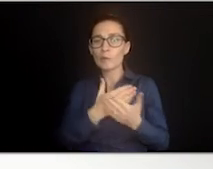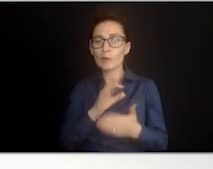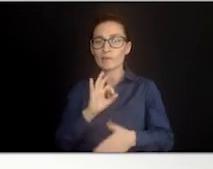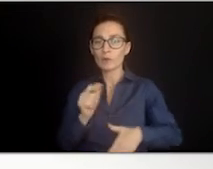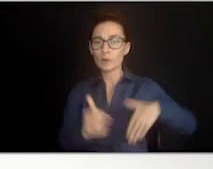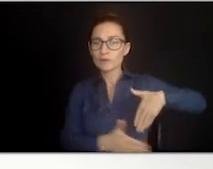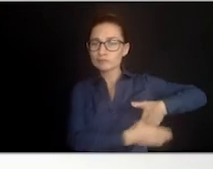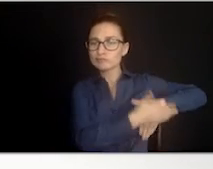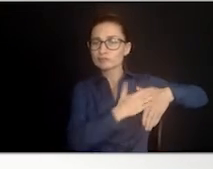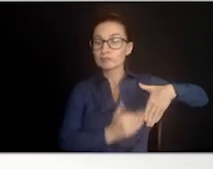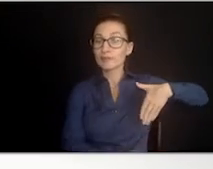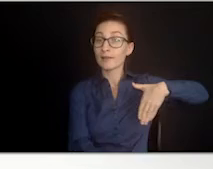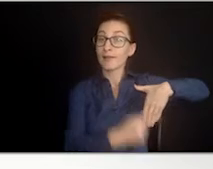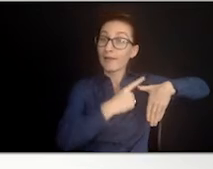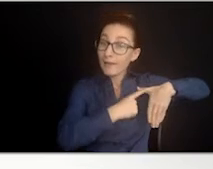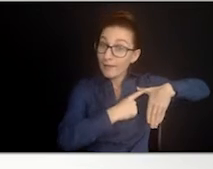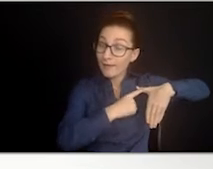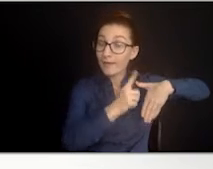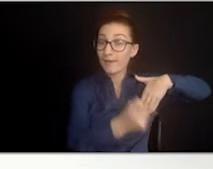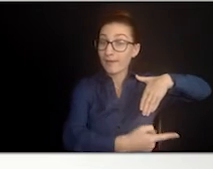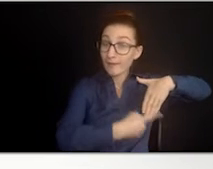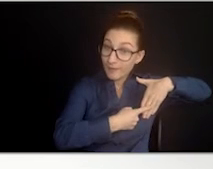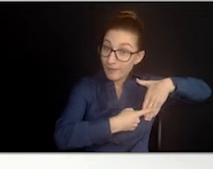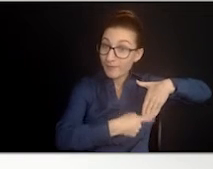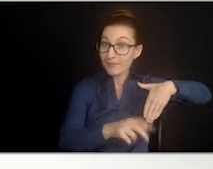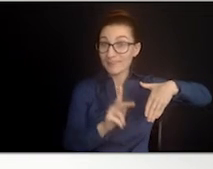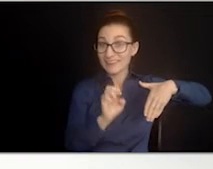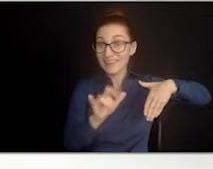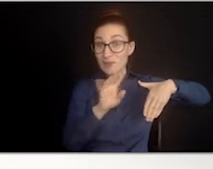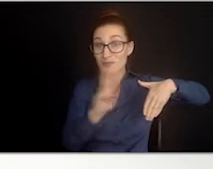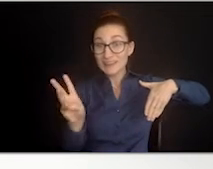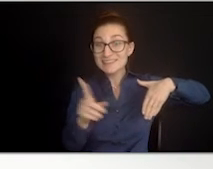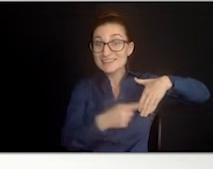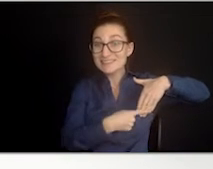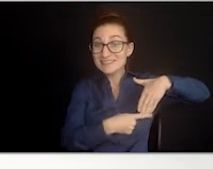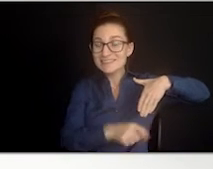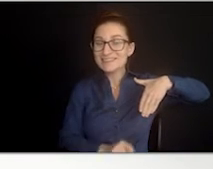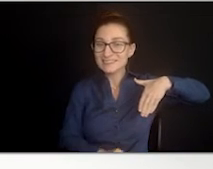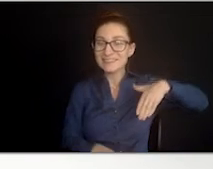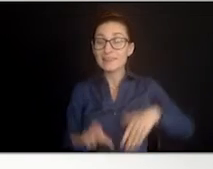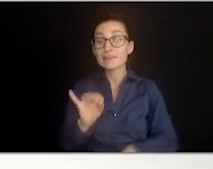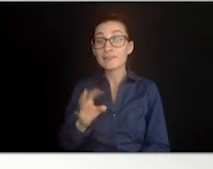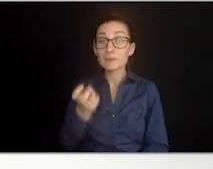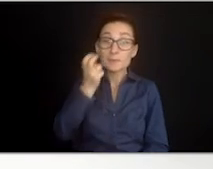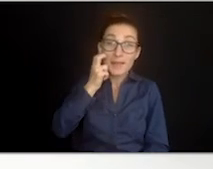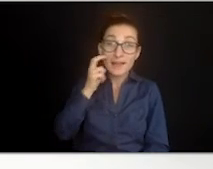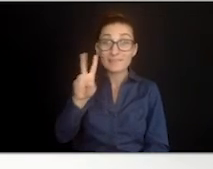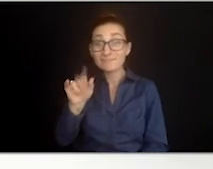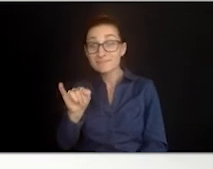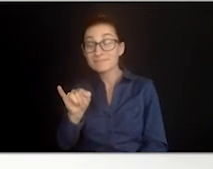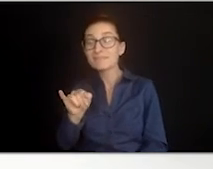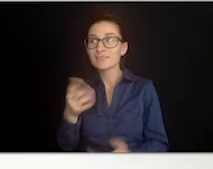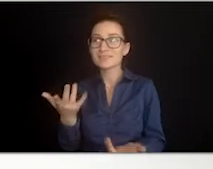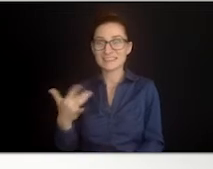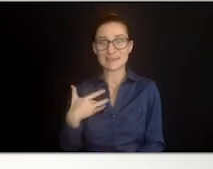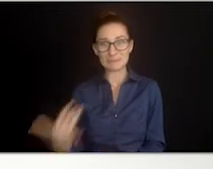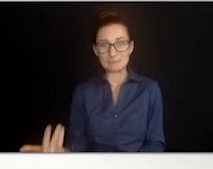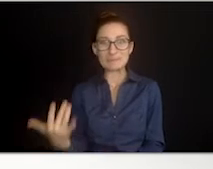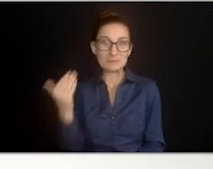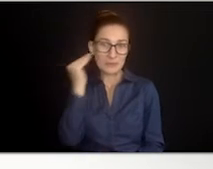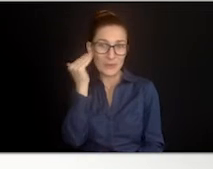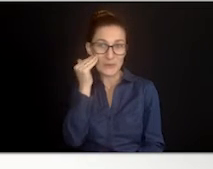said we go from Pensacola to Key West. You've got a kid who's blind, visually impaired, we probably know them.